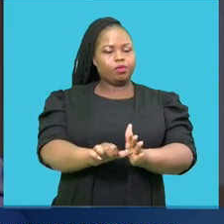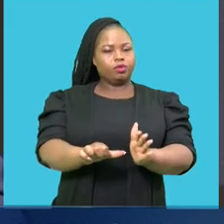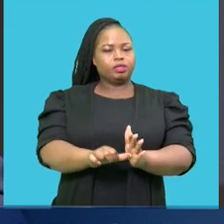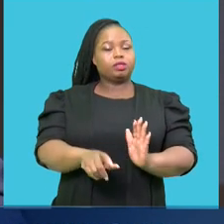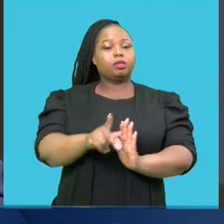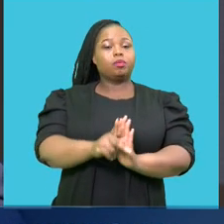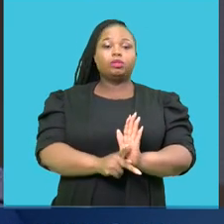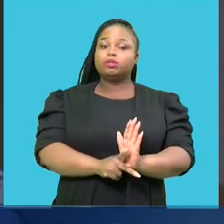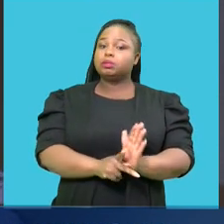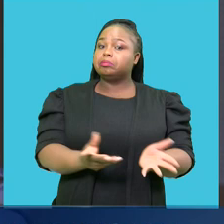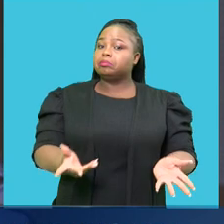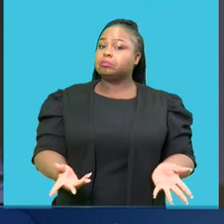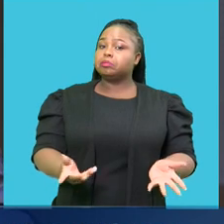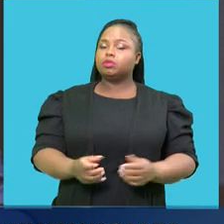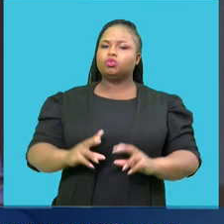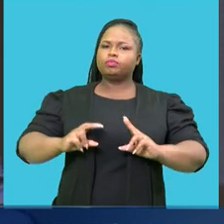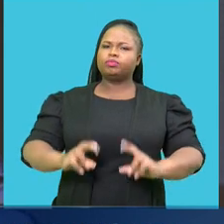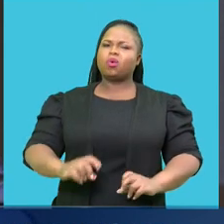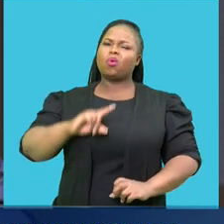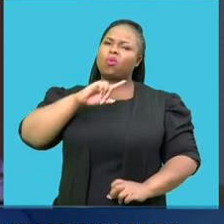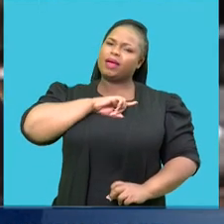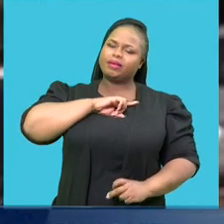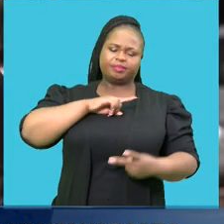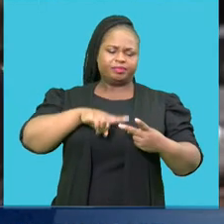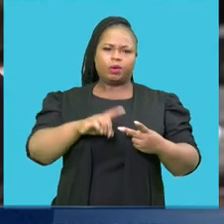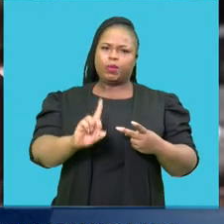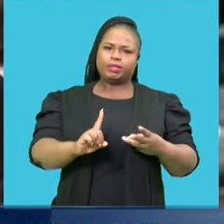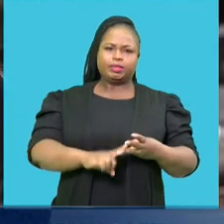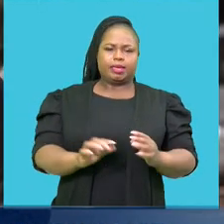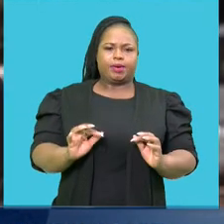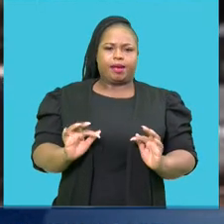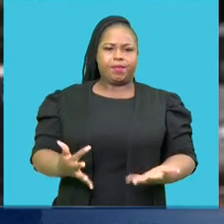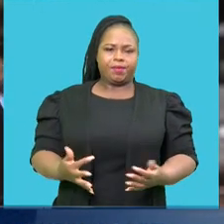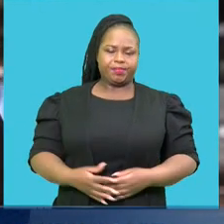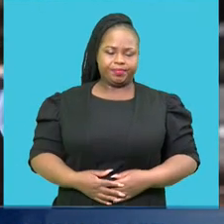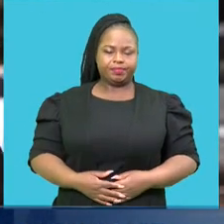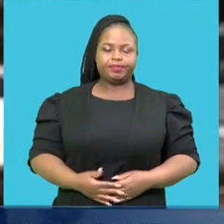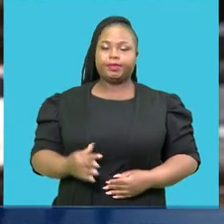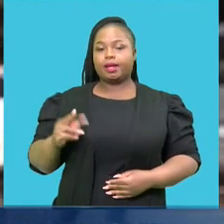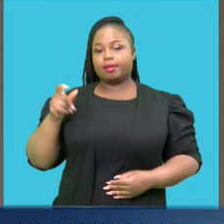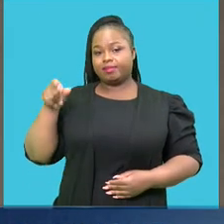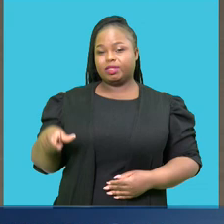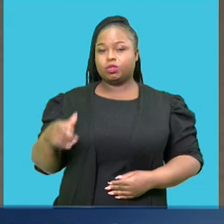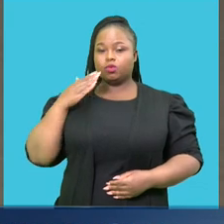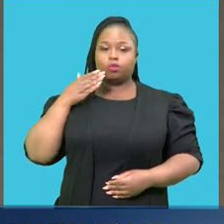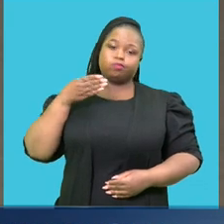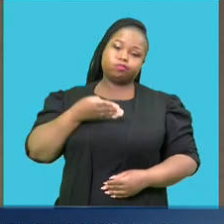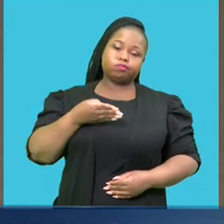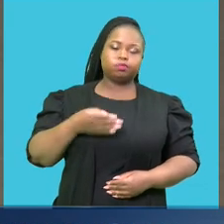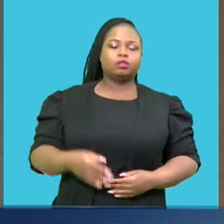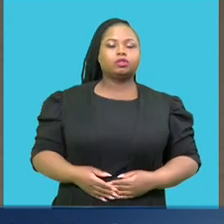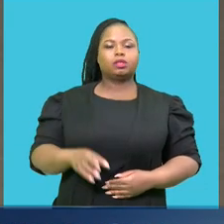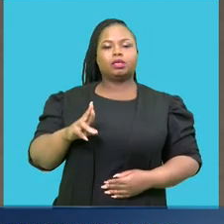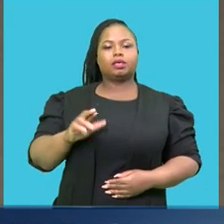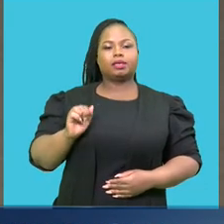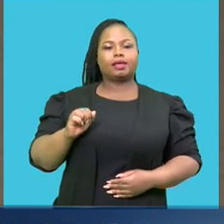why, what, and how Obengumunye wezhambele ezvela peshe ya utokote elara